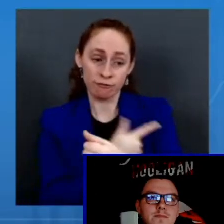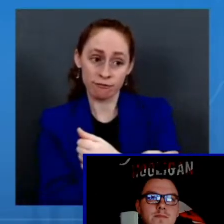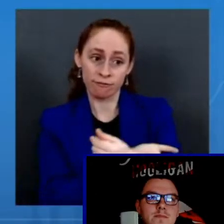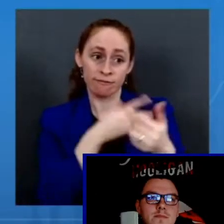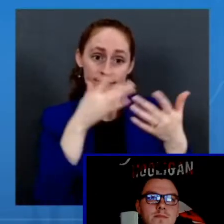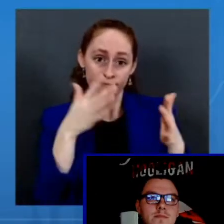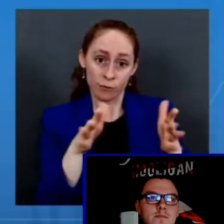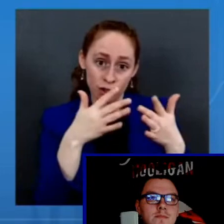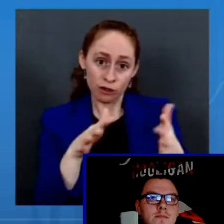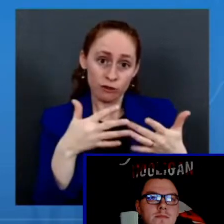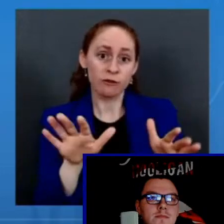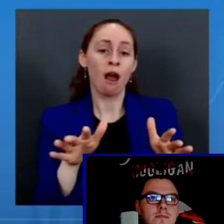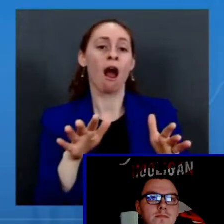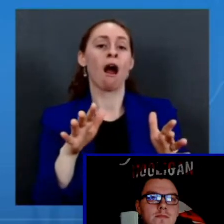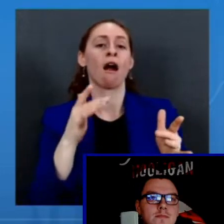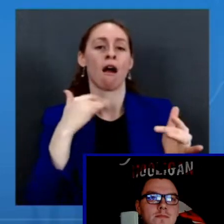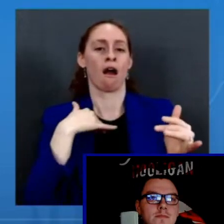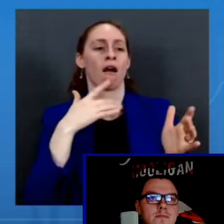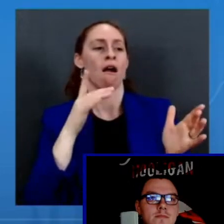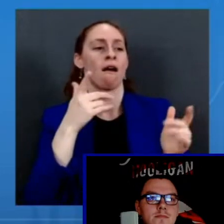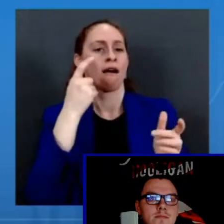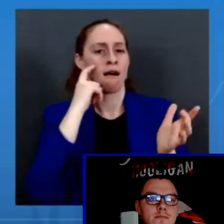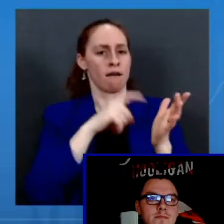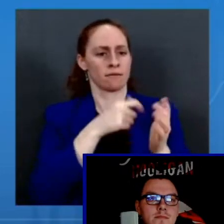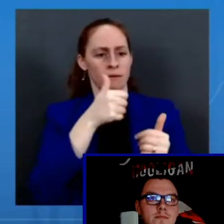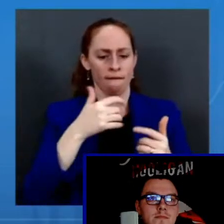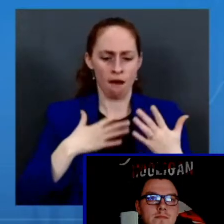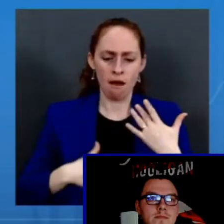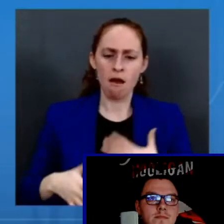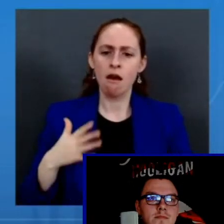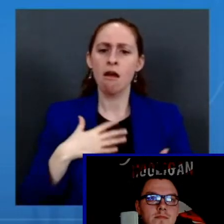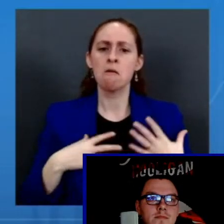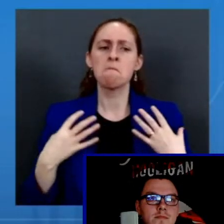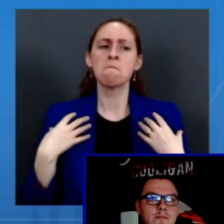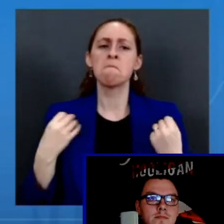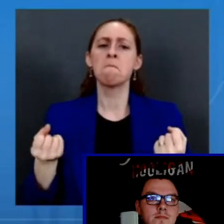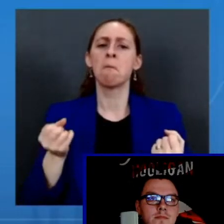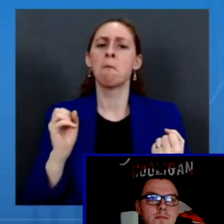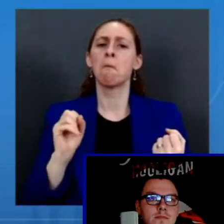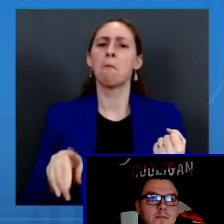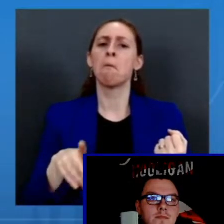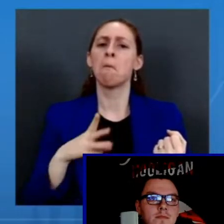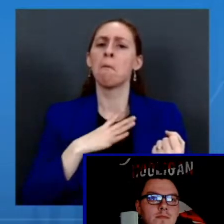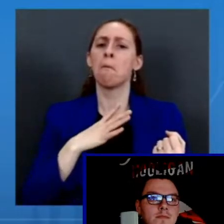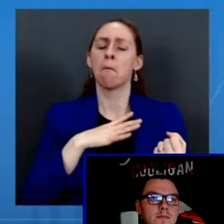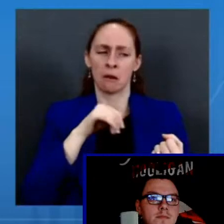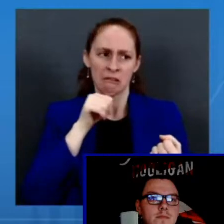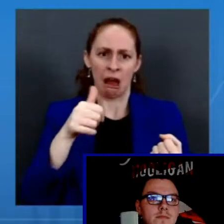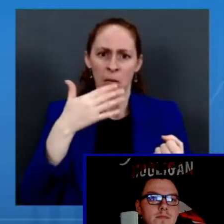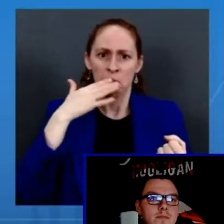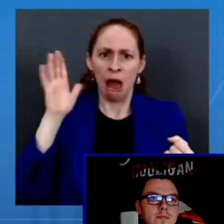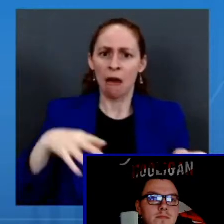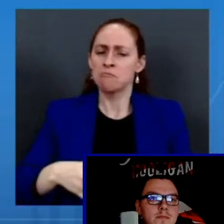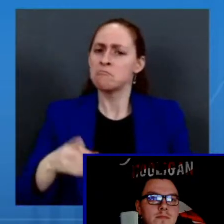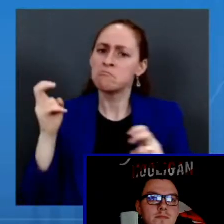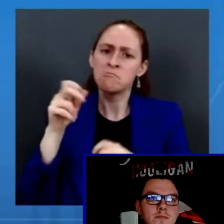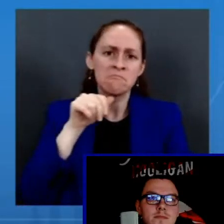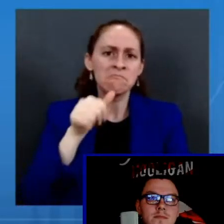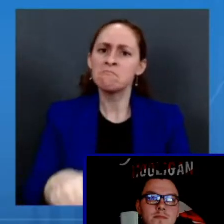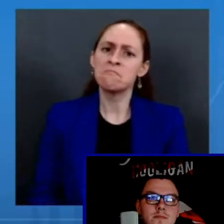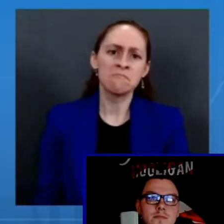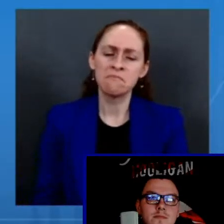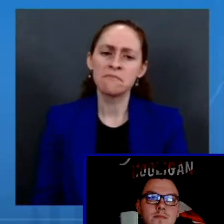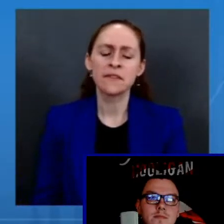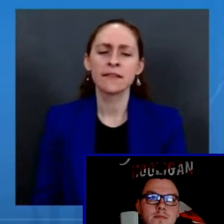vaccine. This is validated by the clinical data, which shows that the vaccine efficacy, as we all know